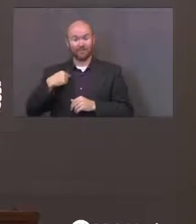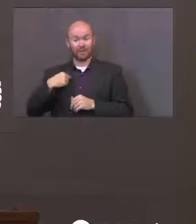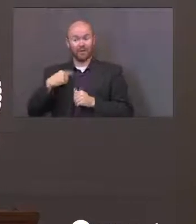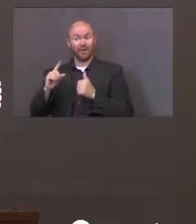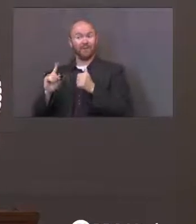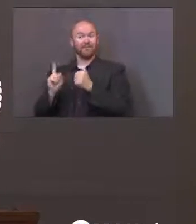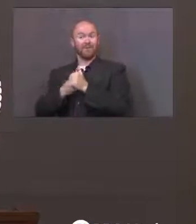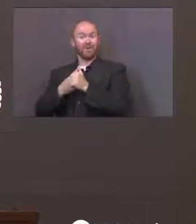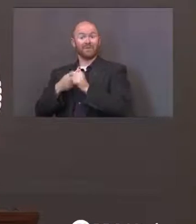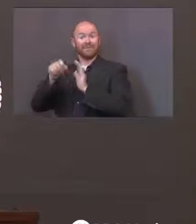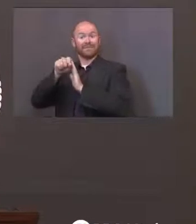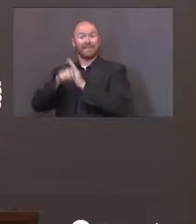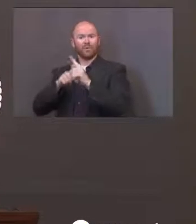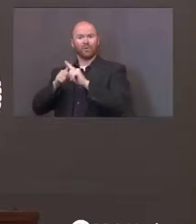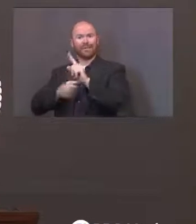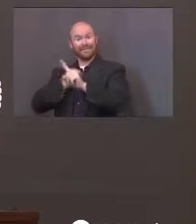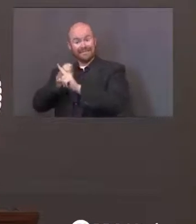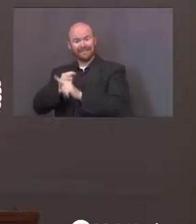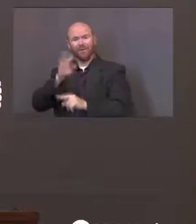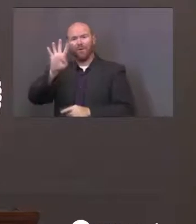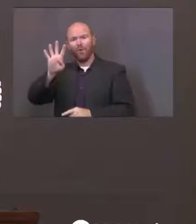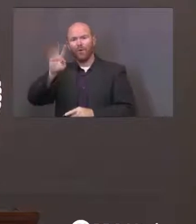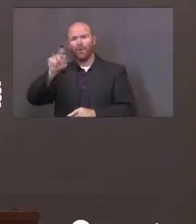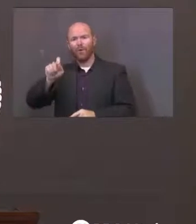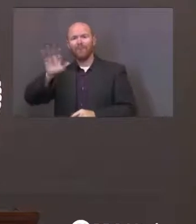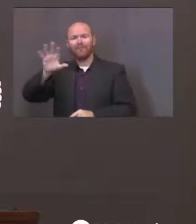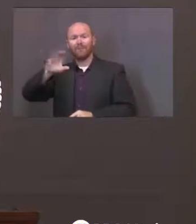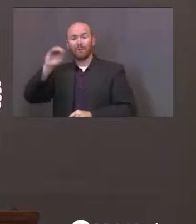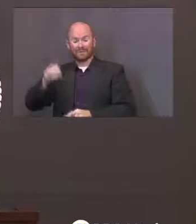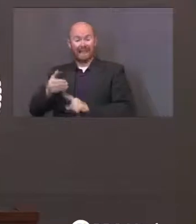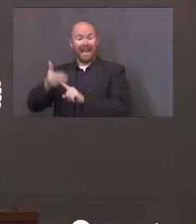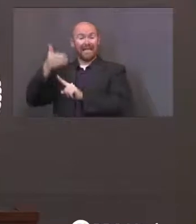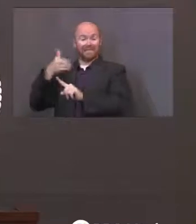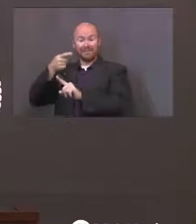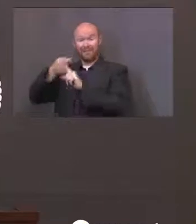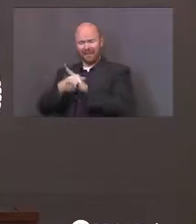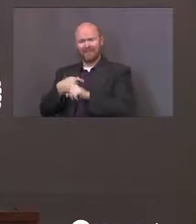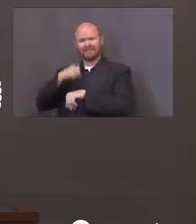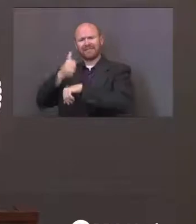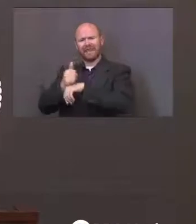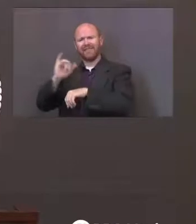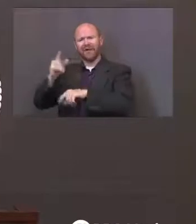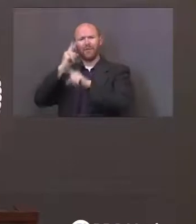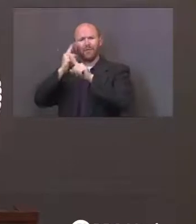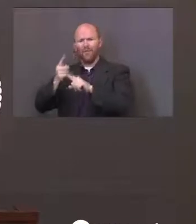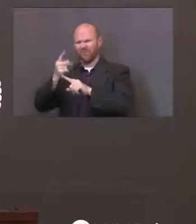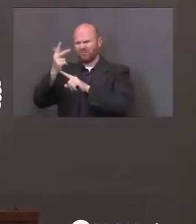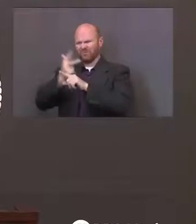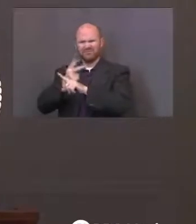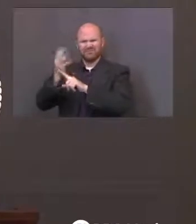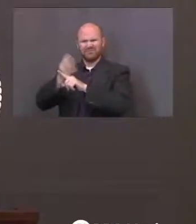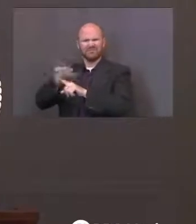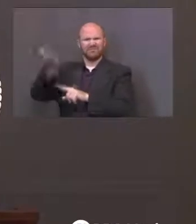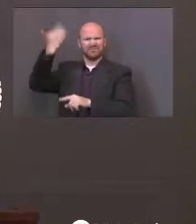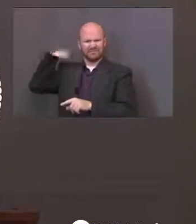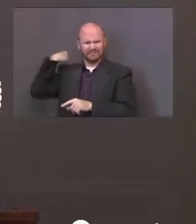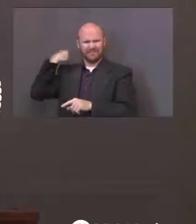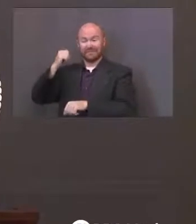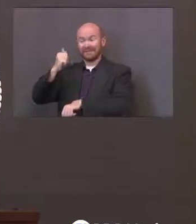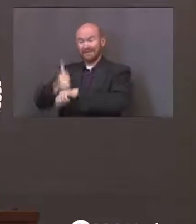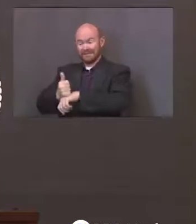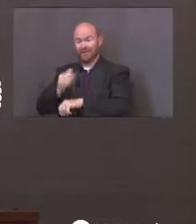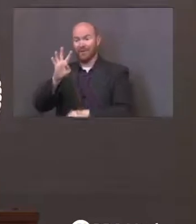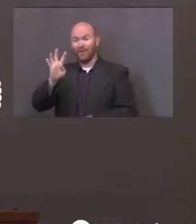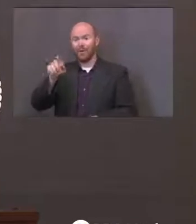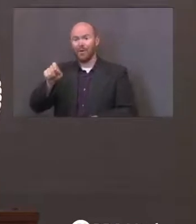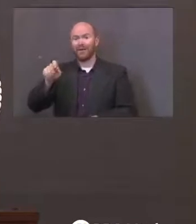hit 4.5% this last month. We set that goal of 4.5% before we hit 4.5%, but